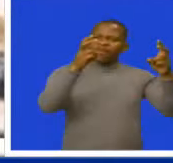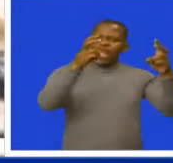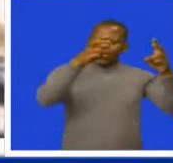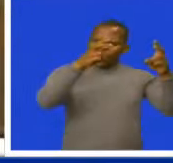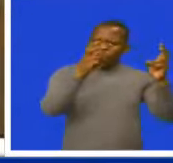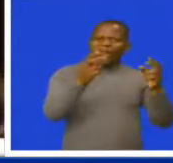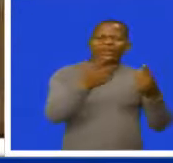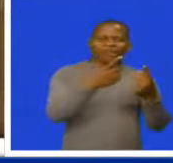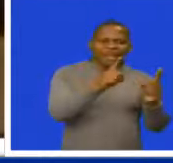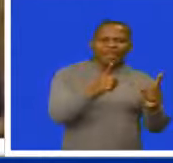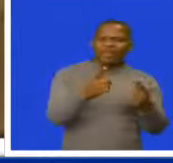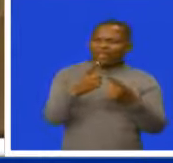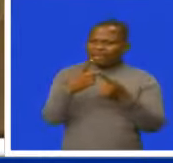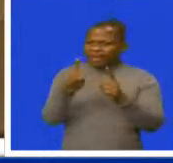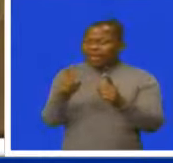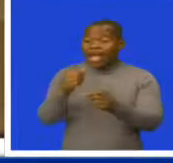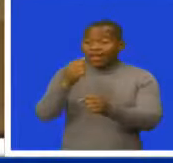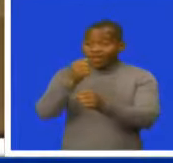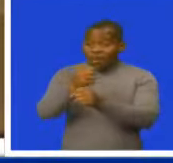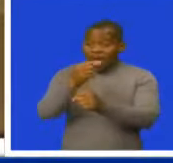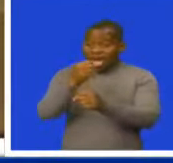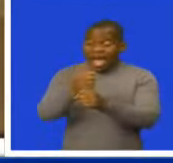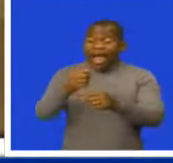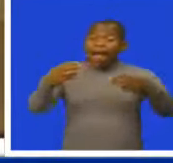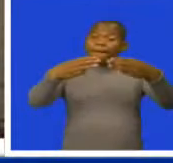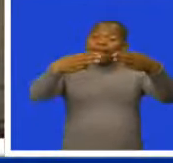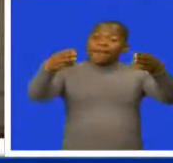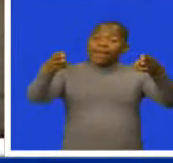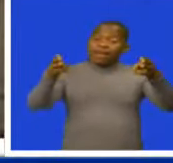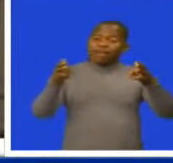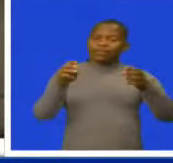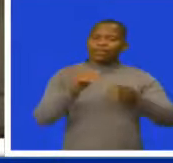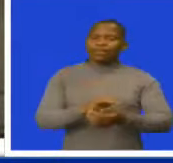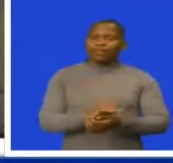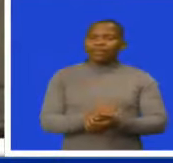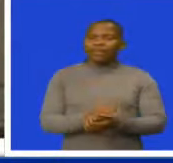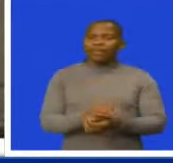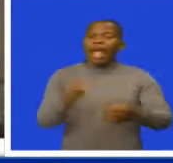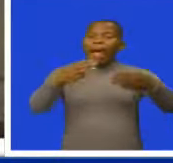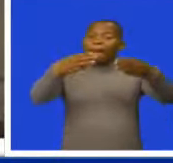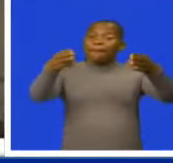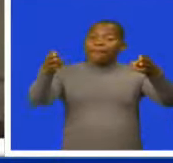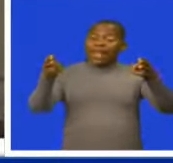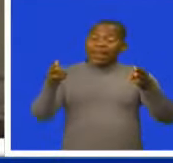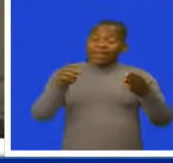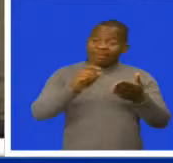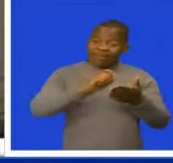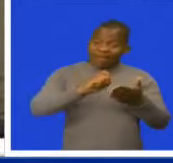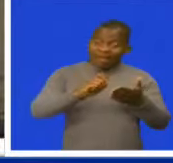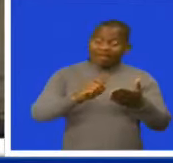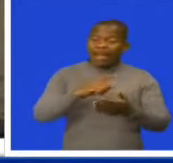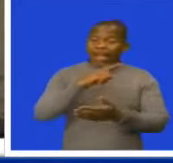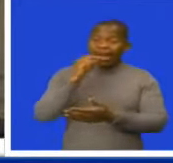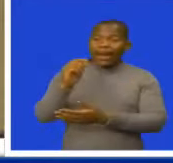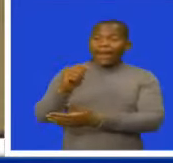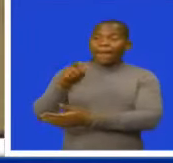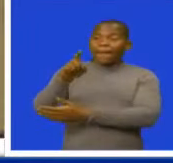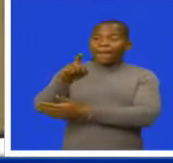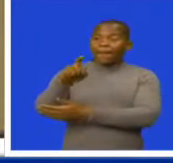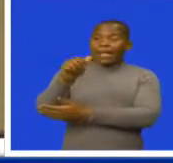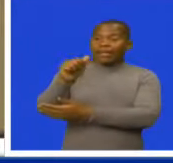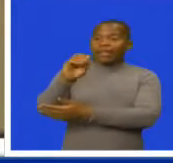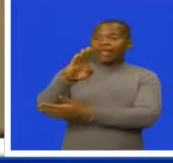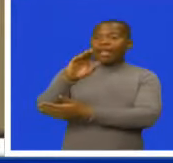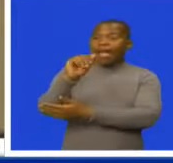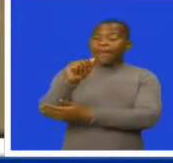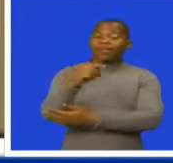letiphathelene nemsebenti wePhalamende. Maphalane wePhalamende Benedict Xaba uthi balungiselela kwakha luhlelo lolusha